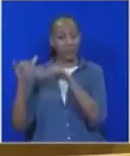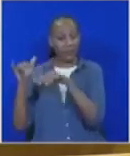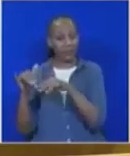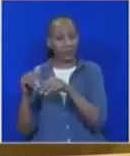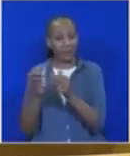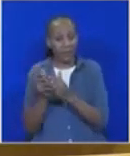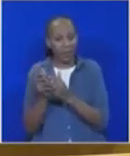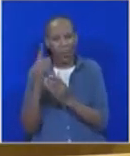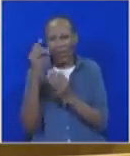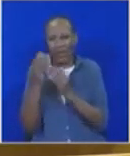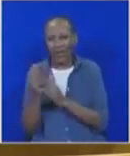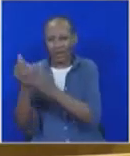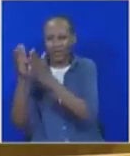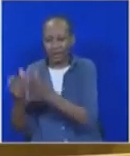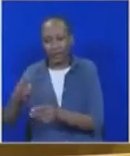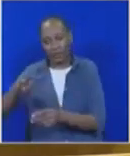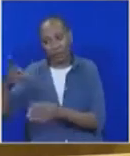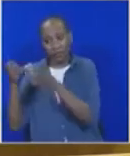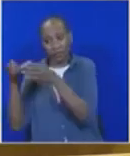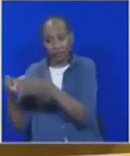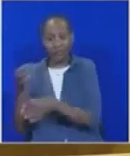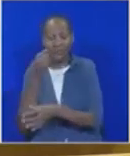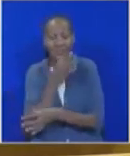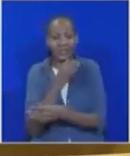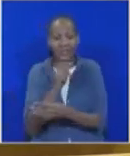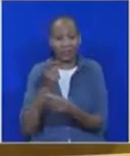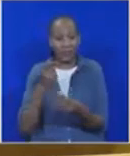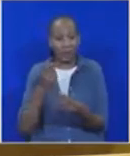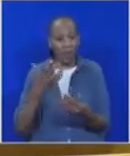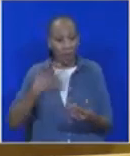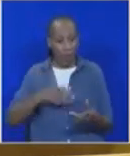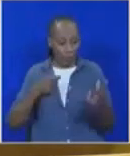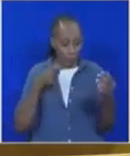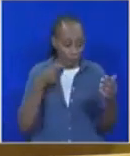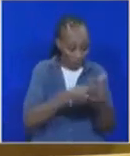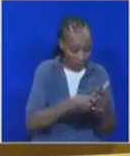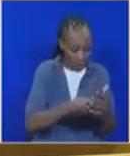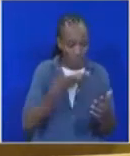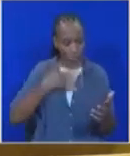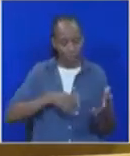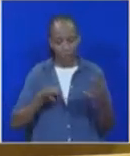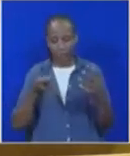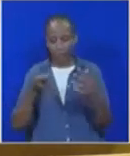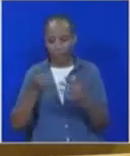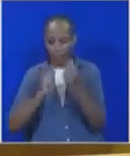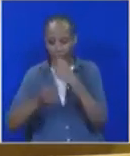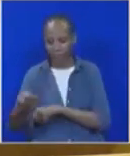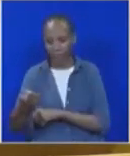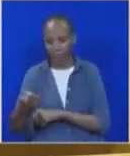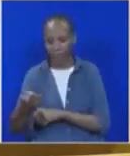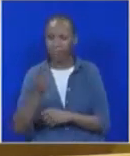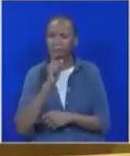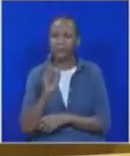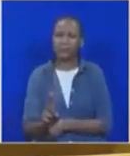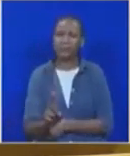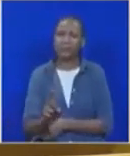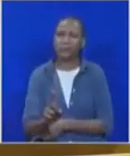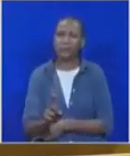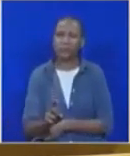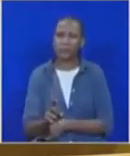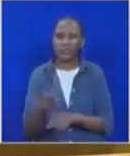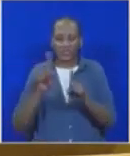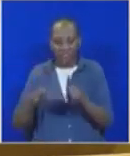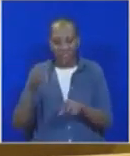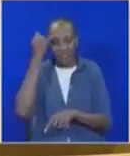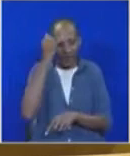the willing seller, willing buyer formula was entrenched within the Constitution. It's a case of colonial ideas